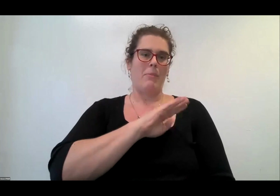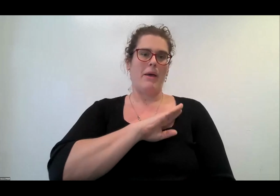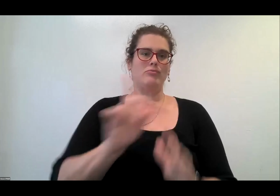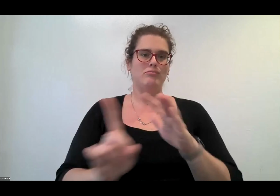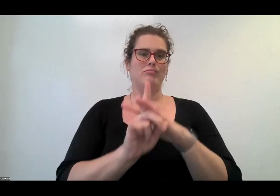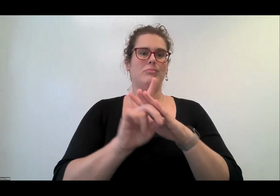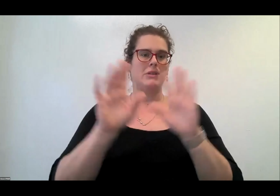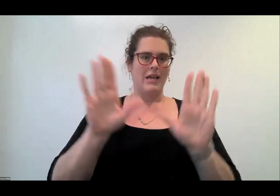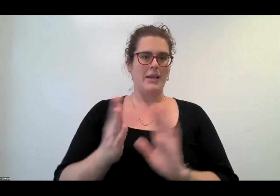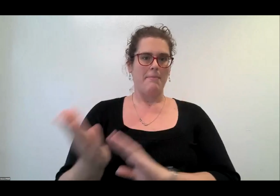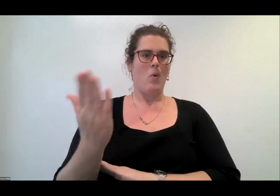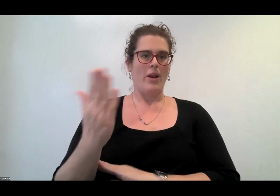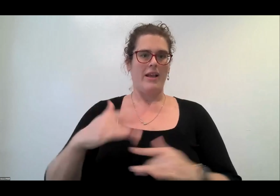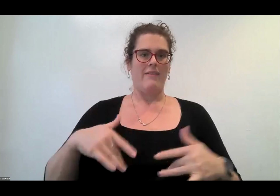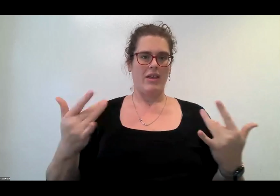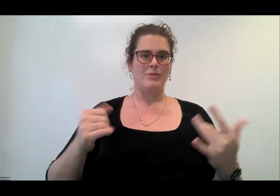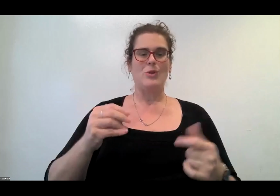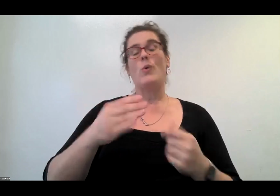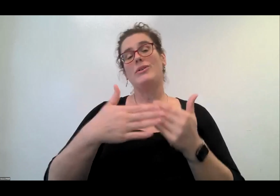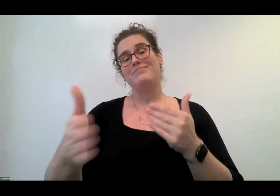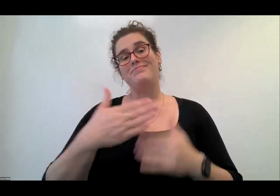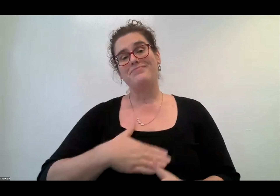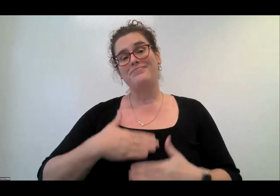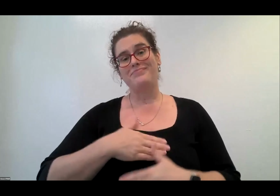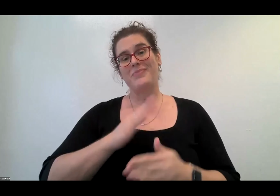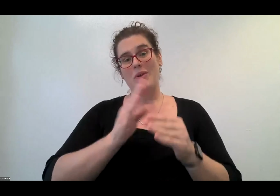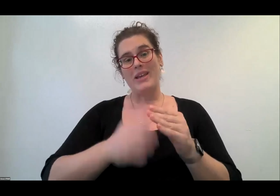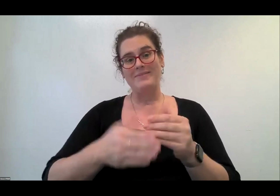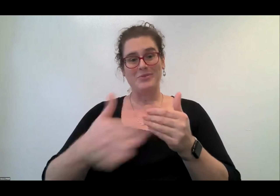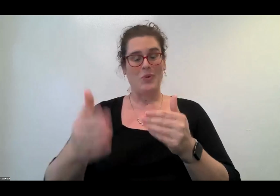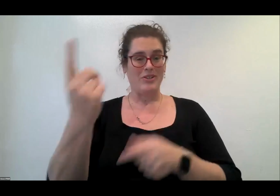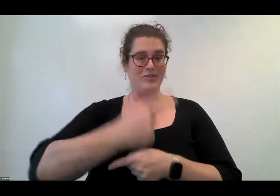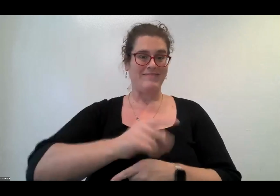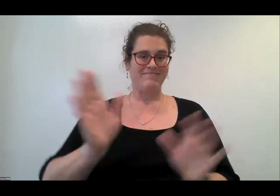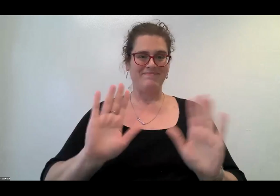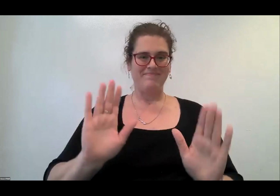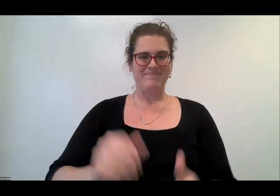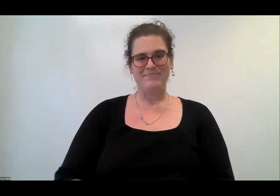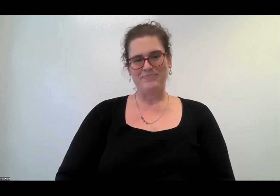So have a great weekend and enjoy the rest of your day. Bye now.